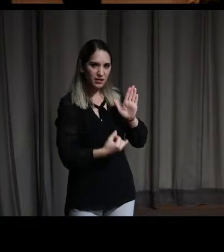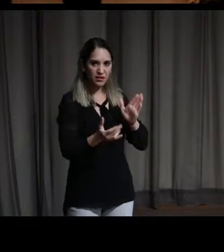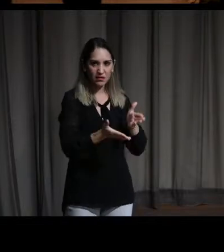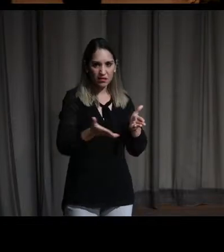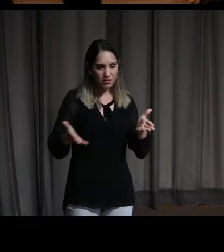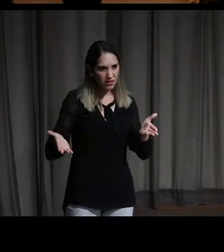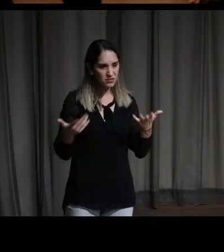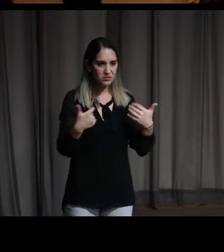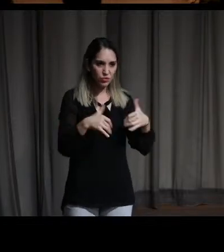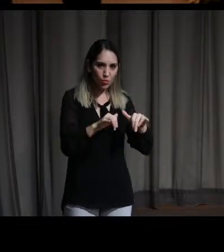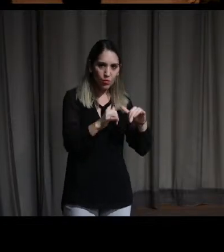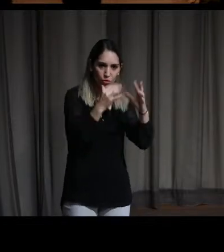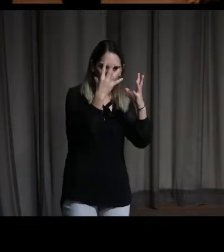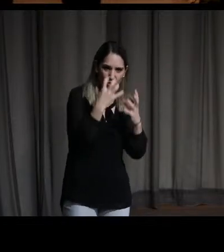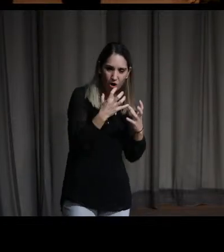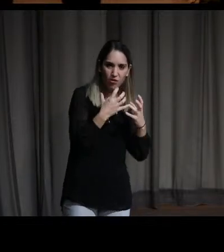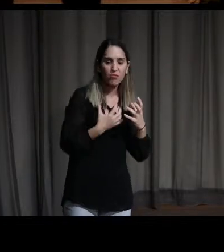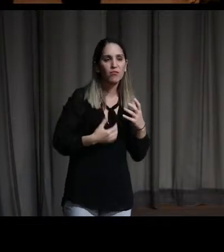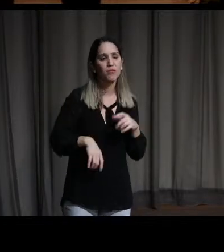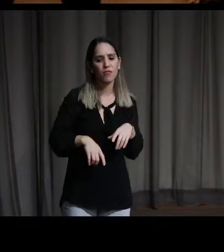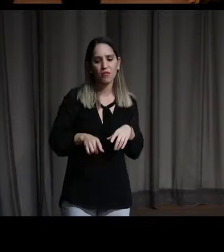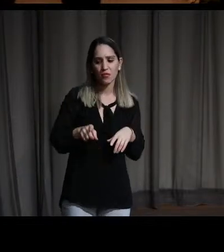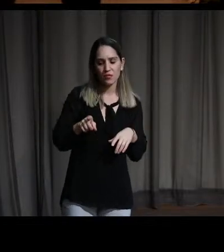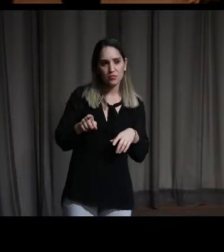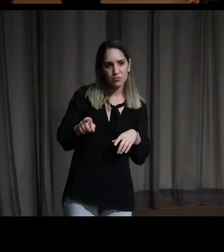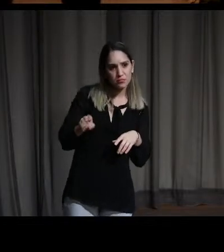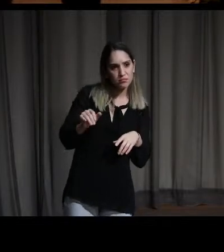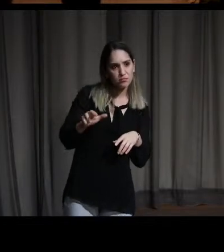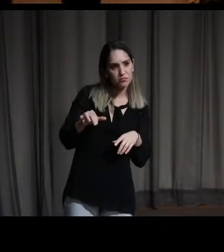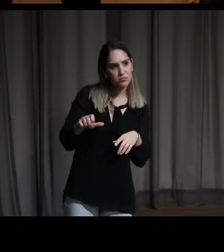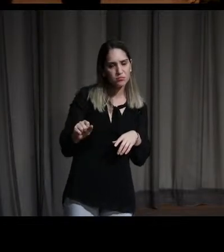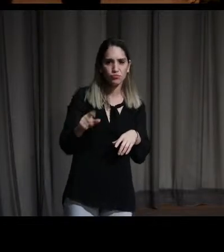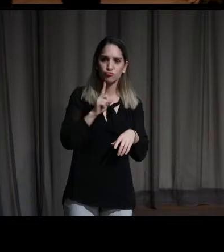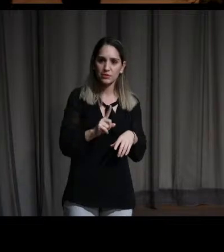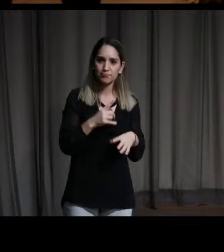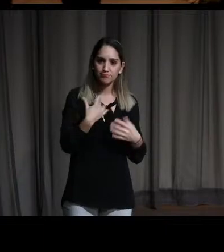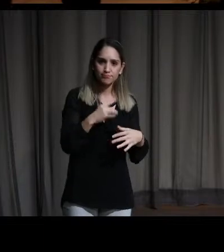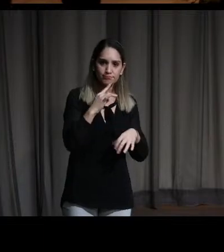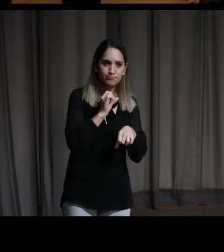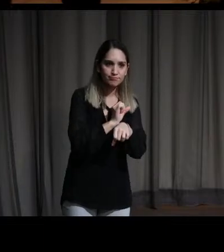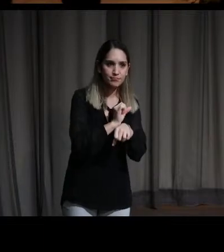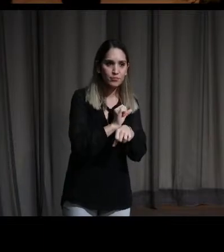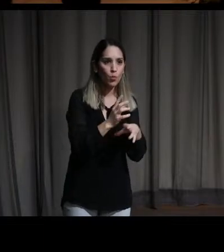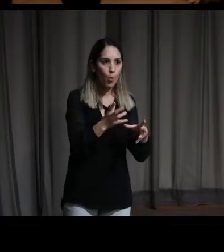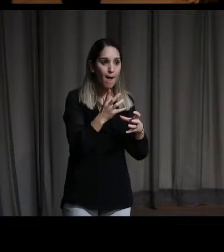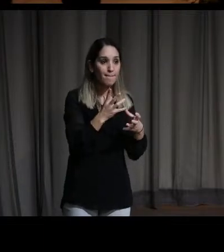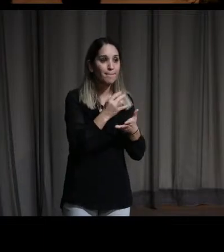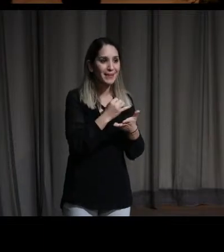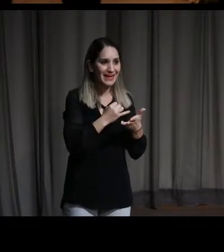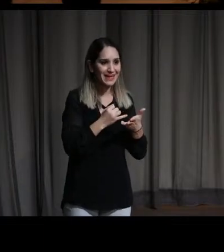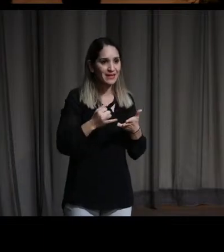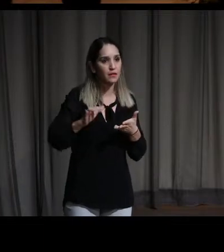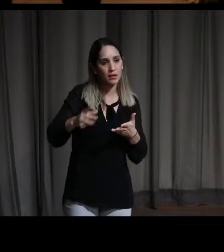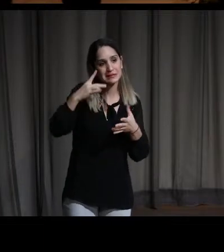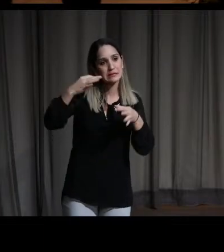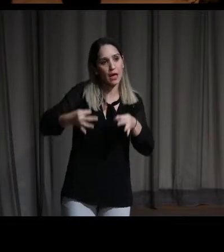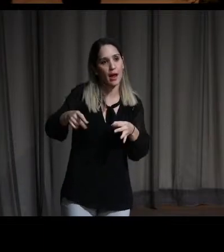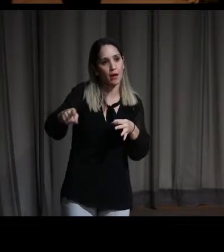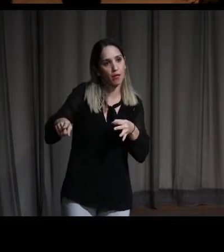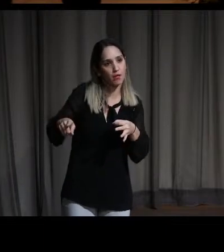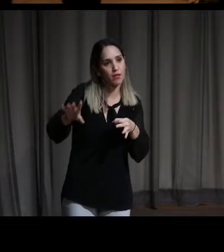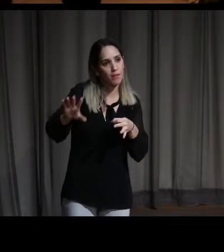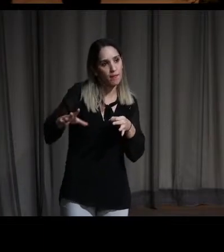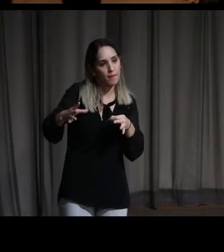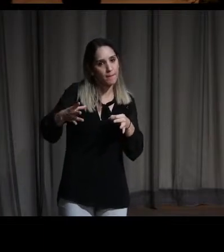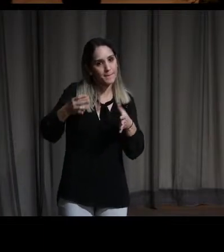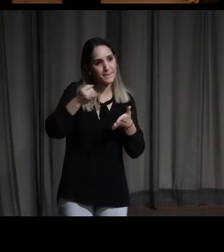et cetera, Mariano was really painting what he wanted to paint when he wanted to paint as a painter. I mean,